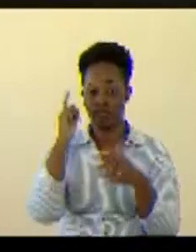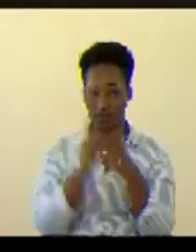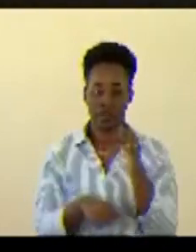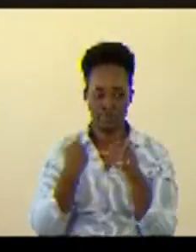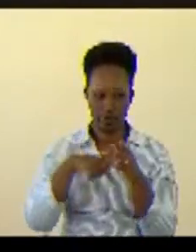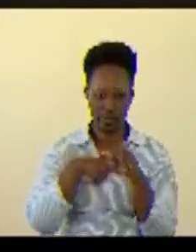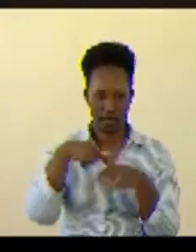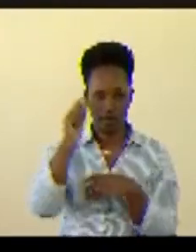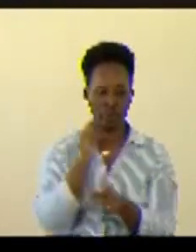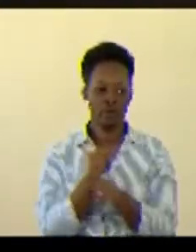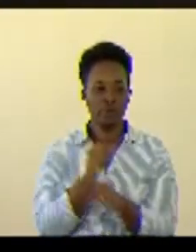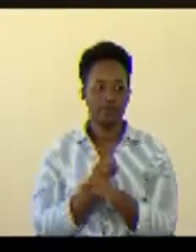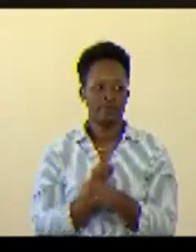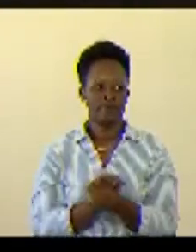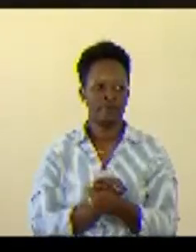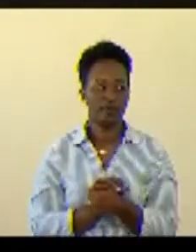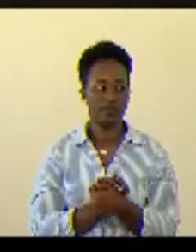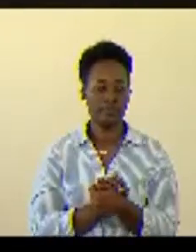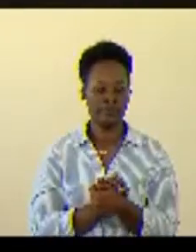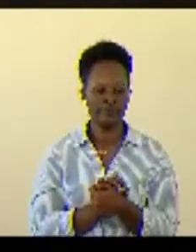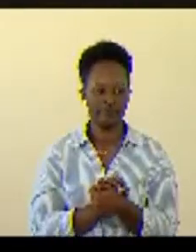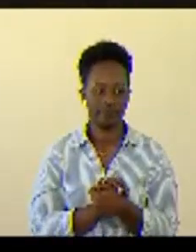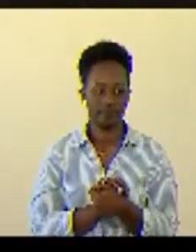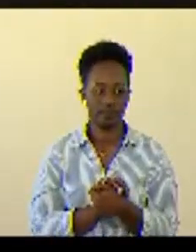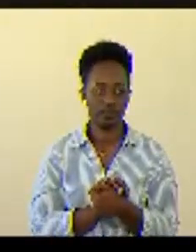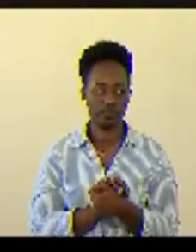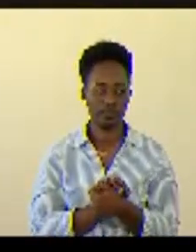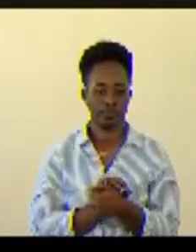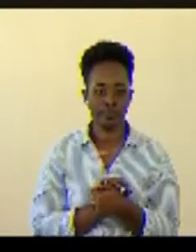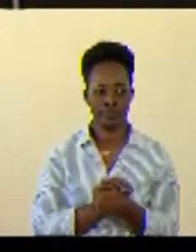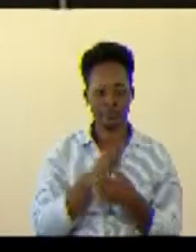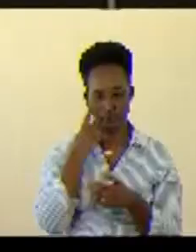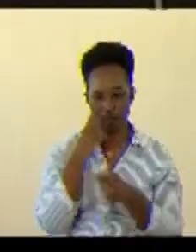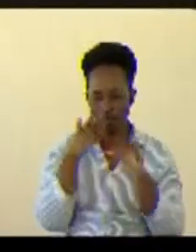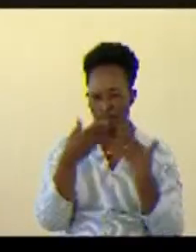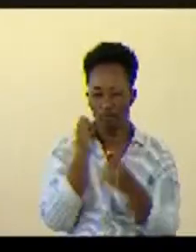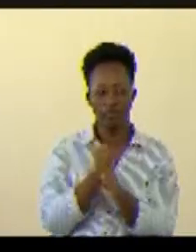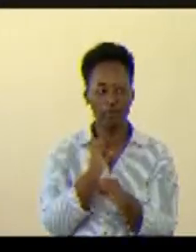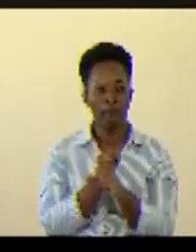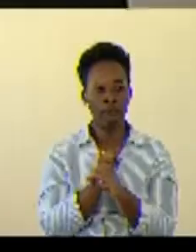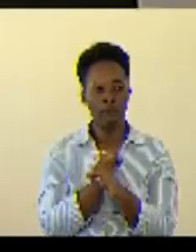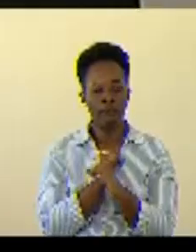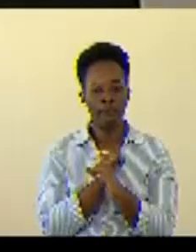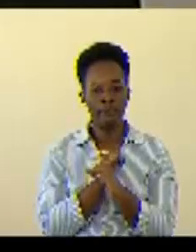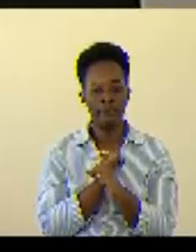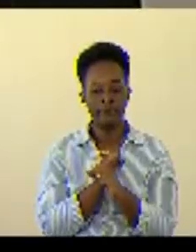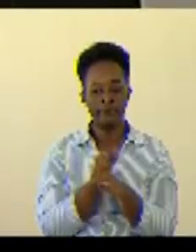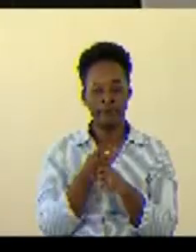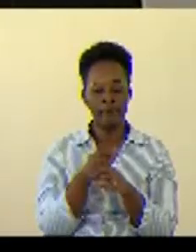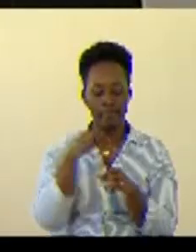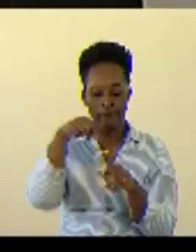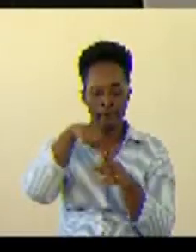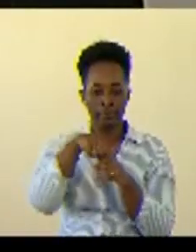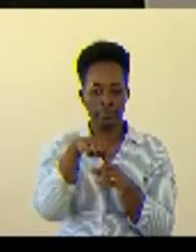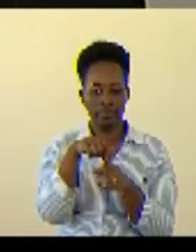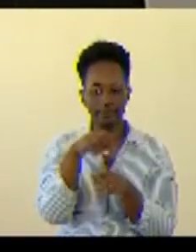Now we go to how I'm going to conduct it. I'll be putting 2 milliliters of